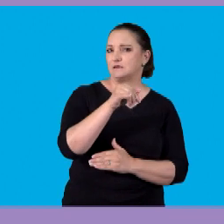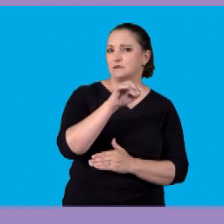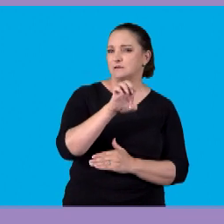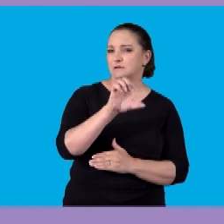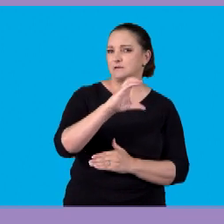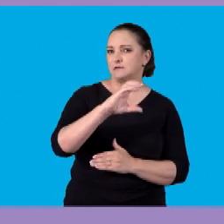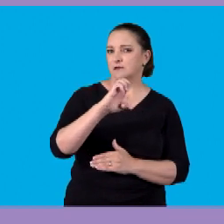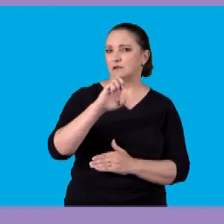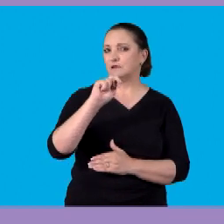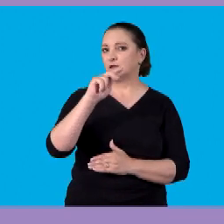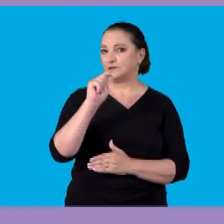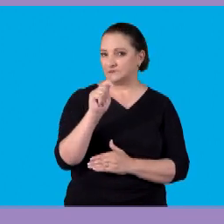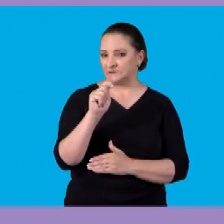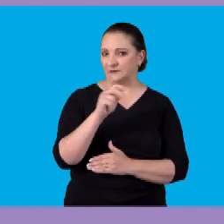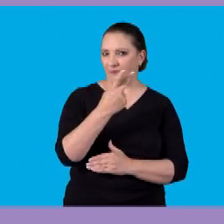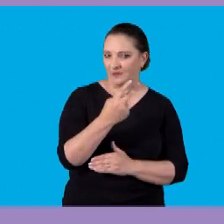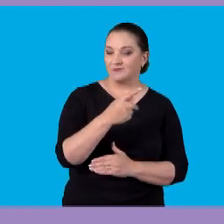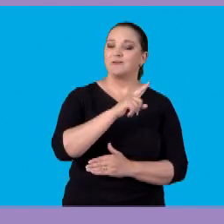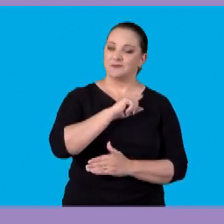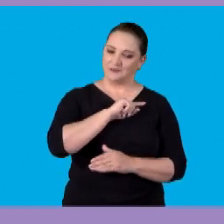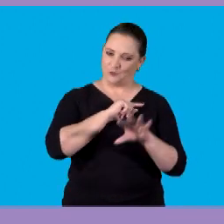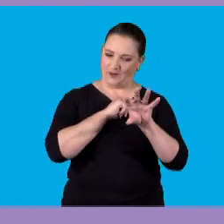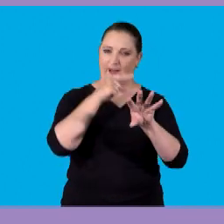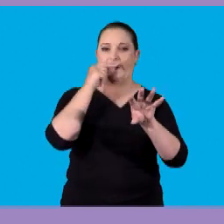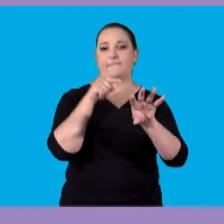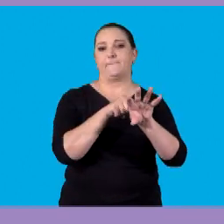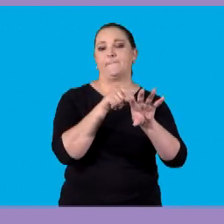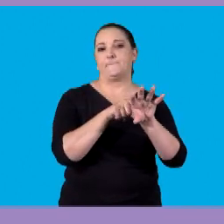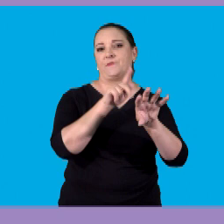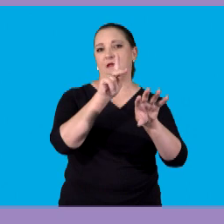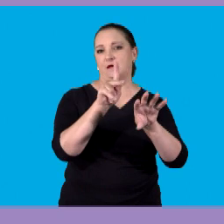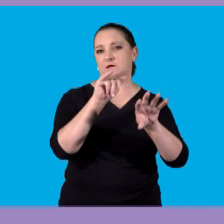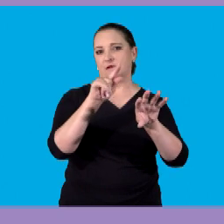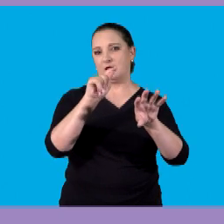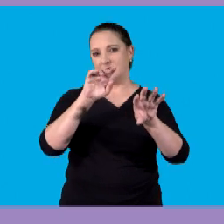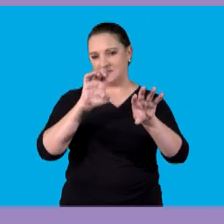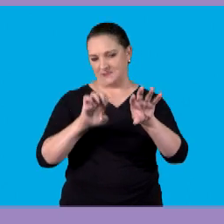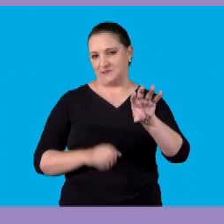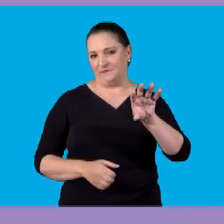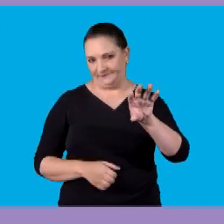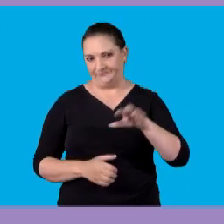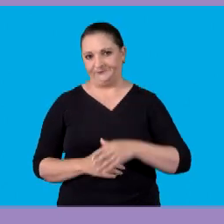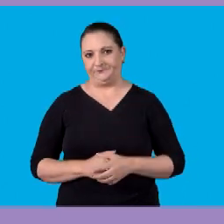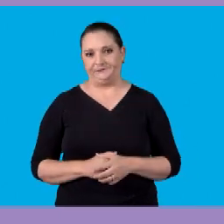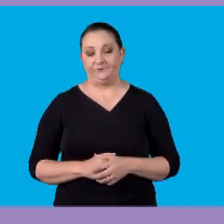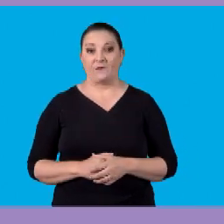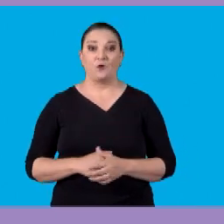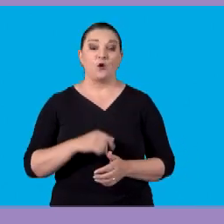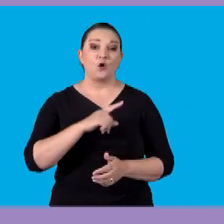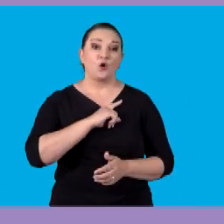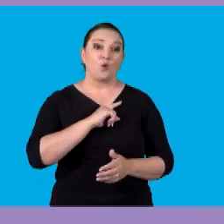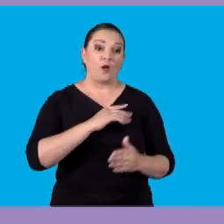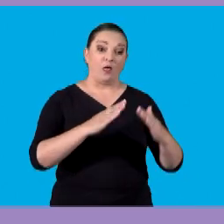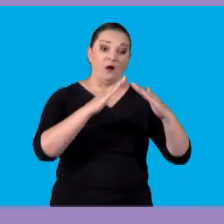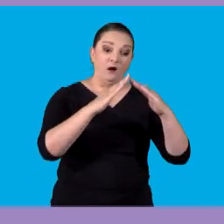equal, and that can only be a kite. That can only be a kite